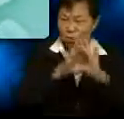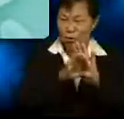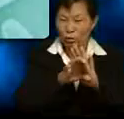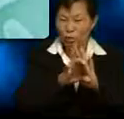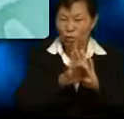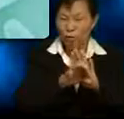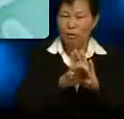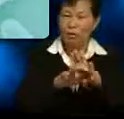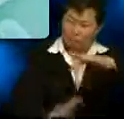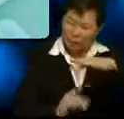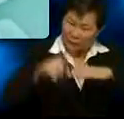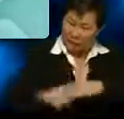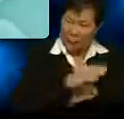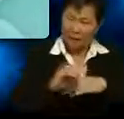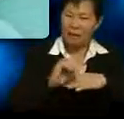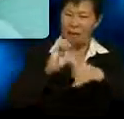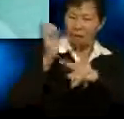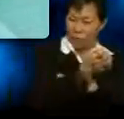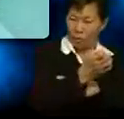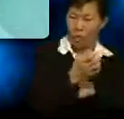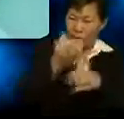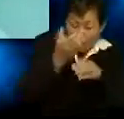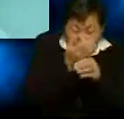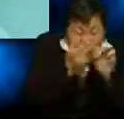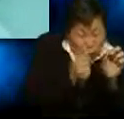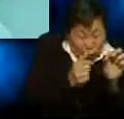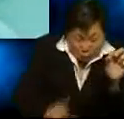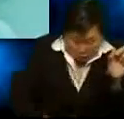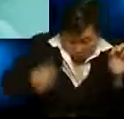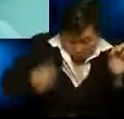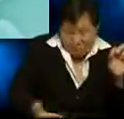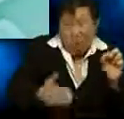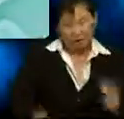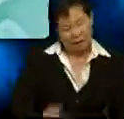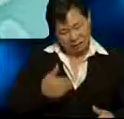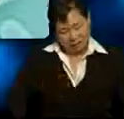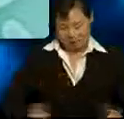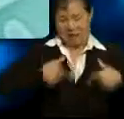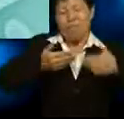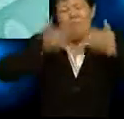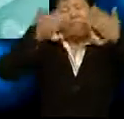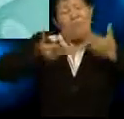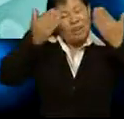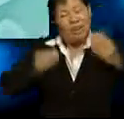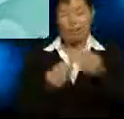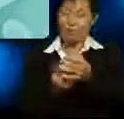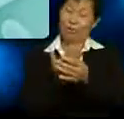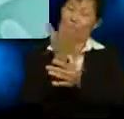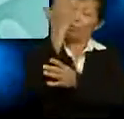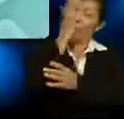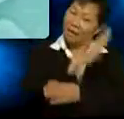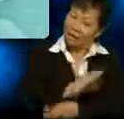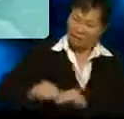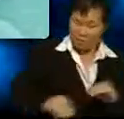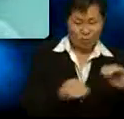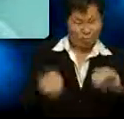and environment, microorganisms can carry out life processes such as breathing, growing, and